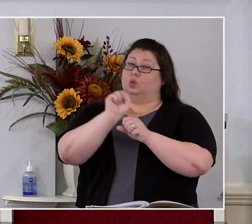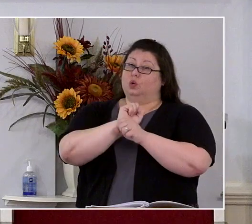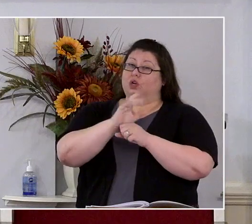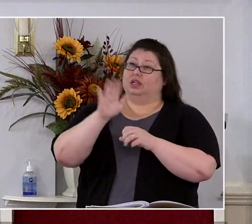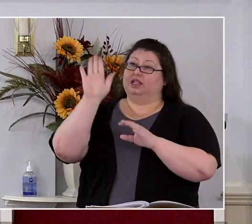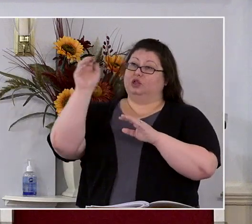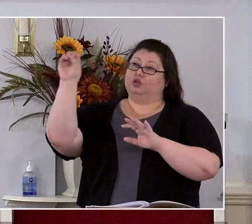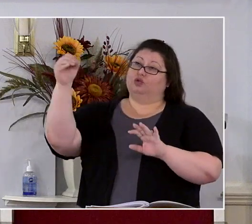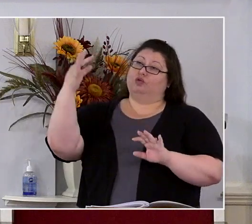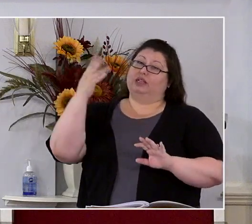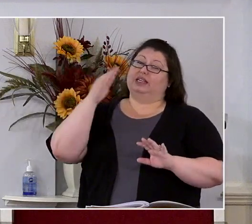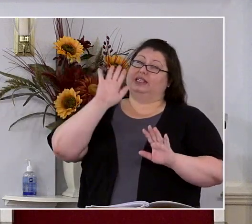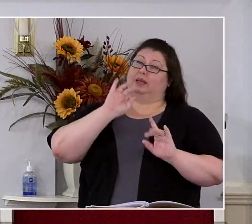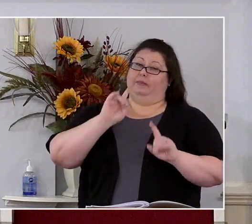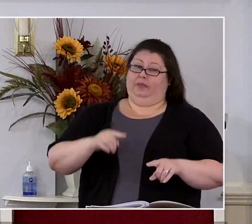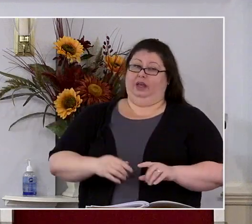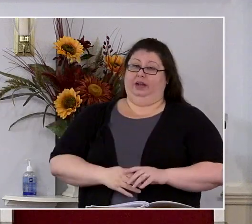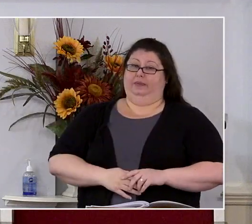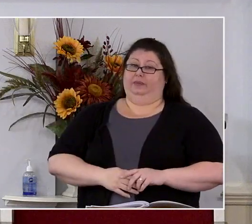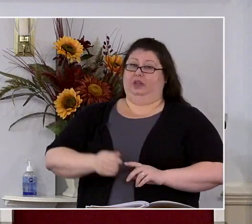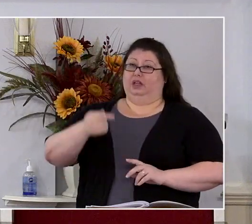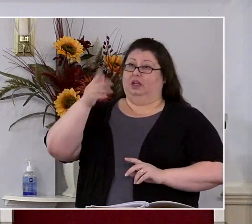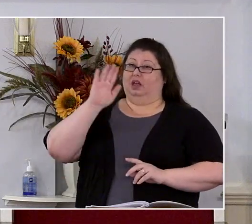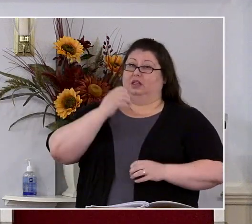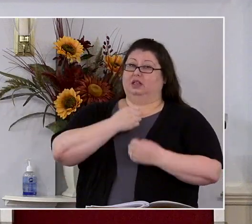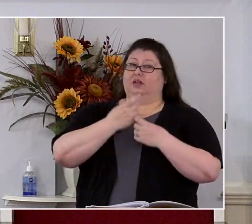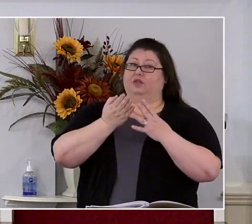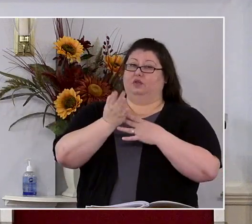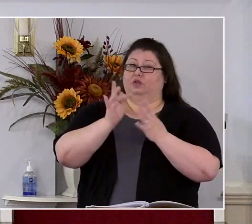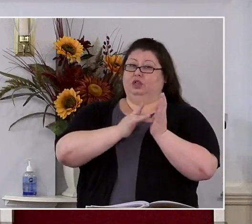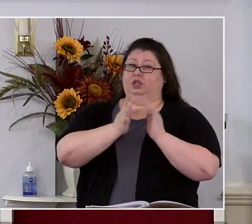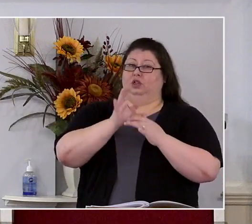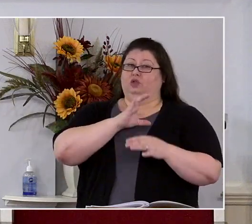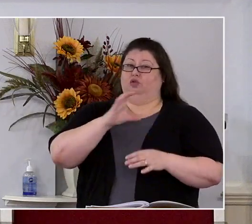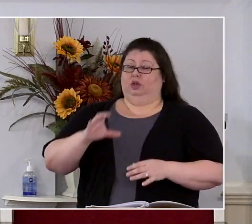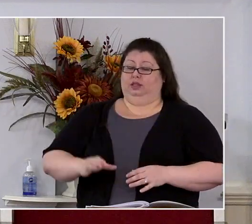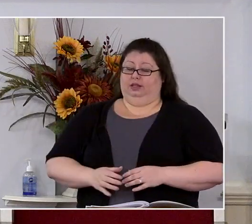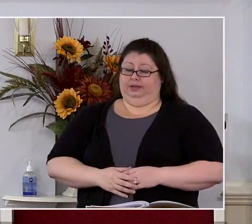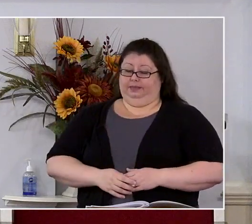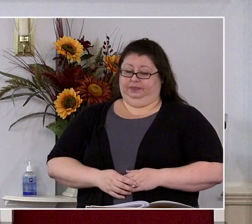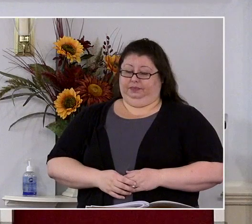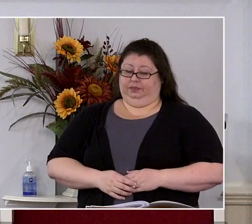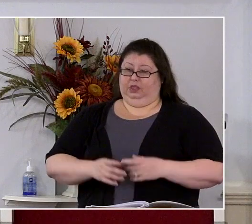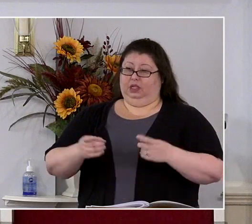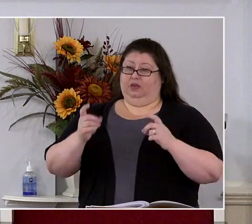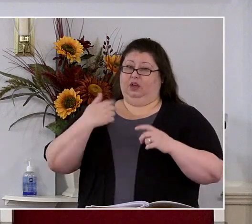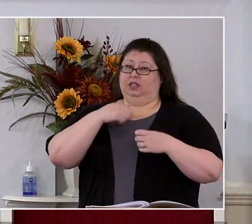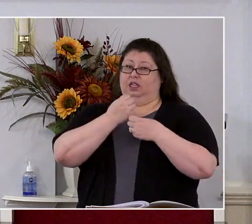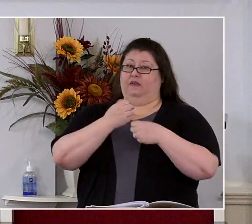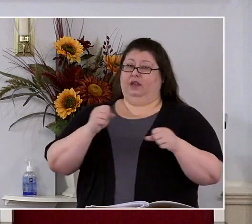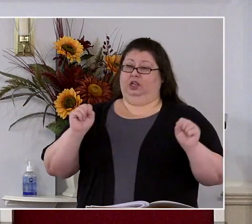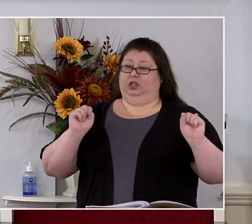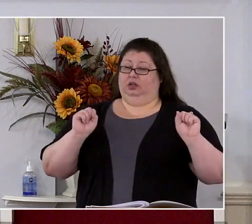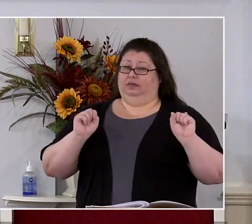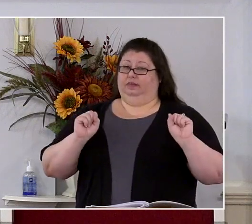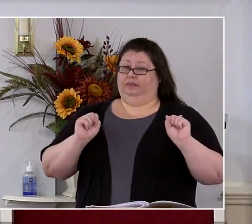grace, God's command, and God's love through Jesus Christ that grant us salvation.